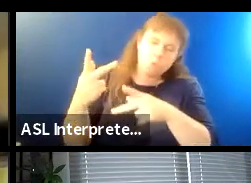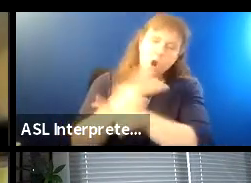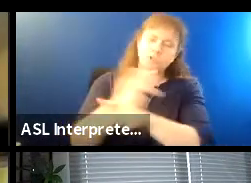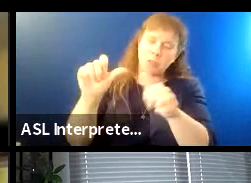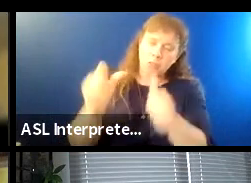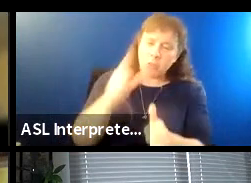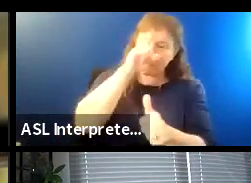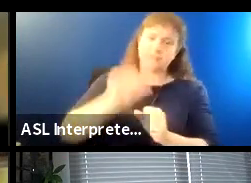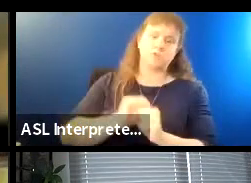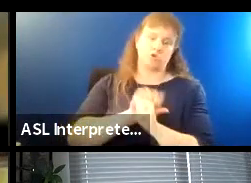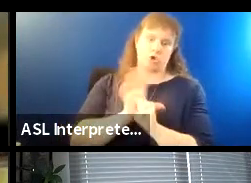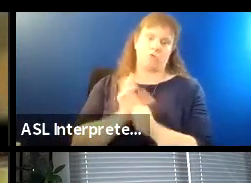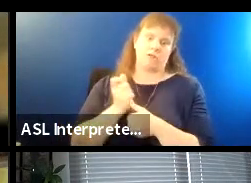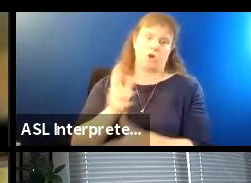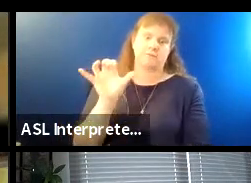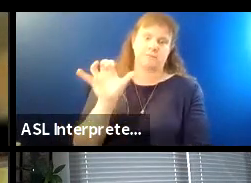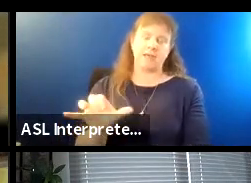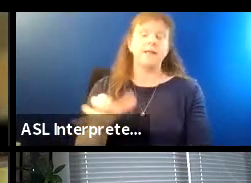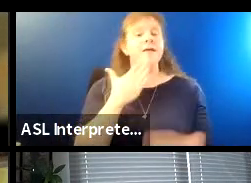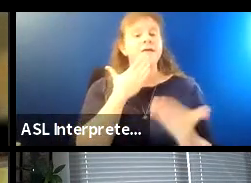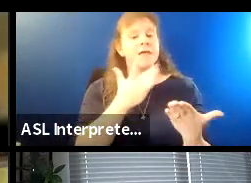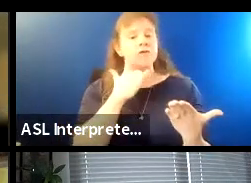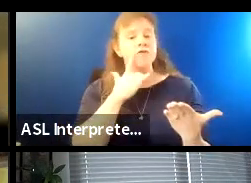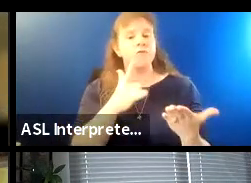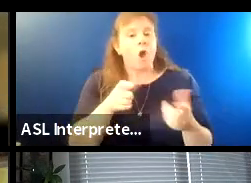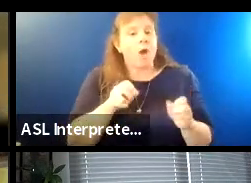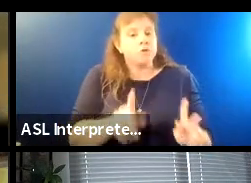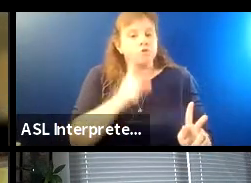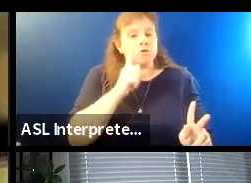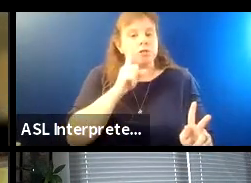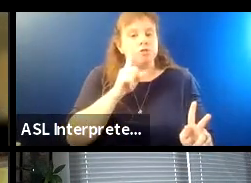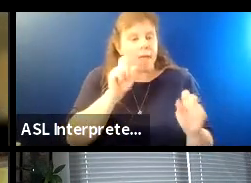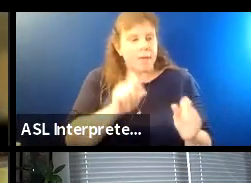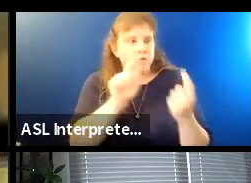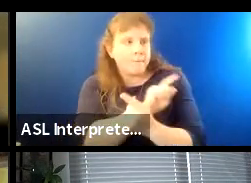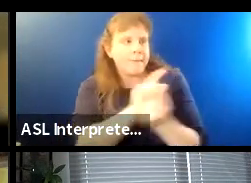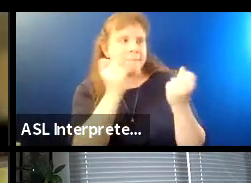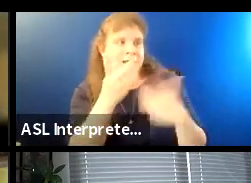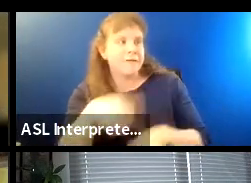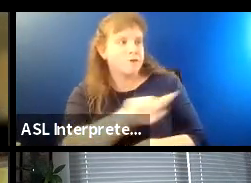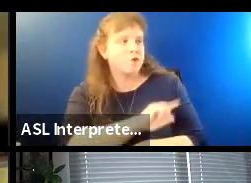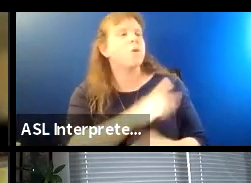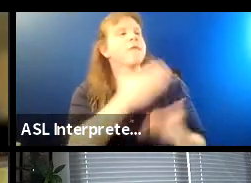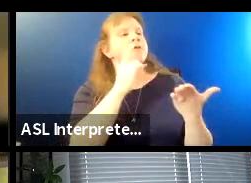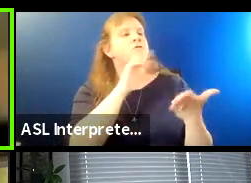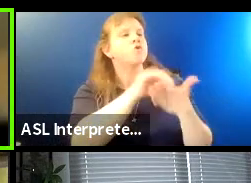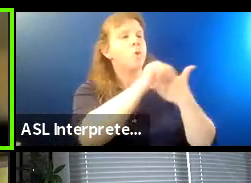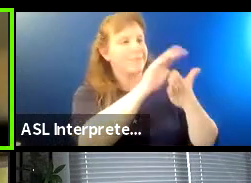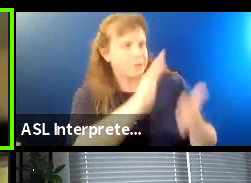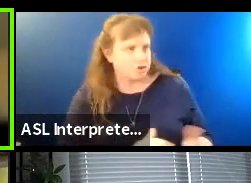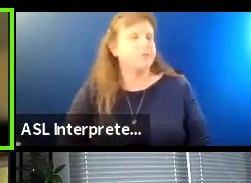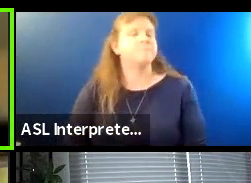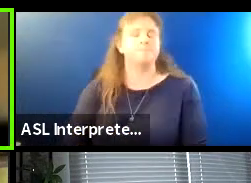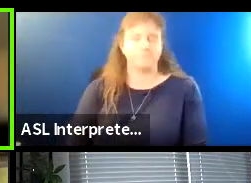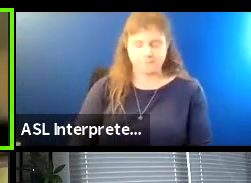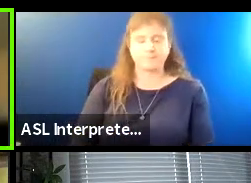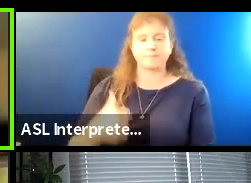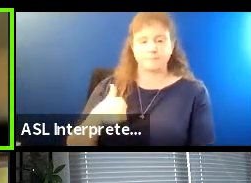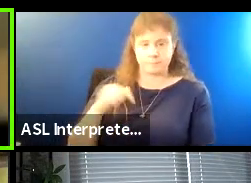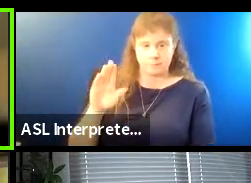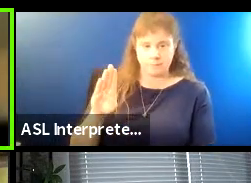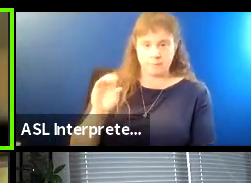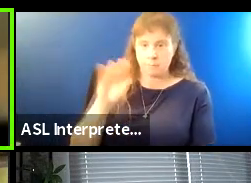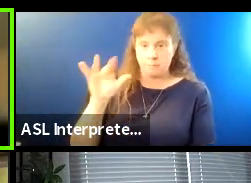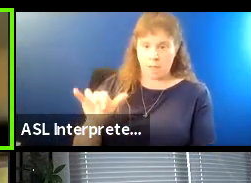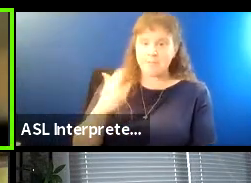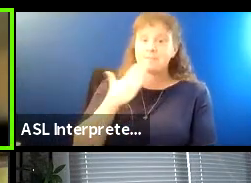our colleagues, getting to know many of you, and again, the leadership that was provided to this effort. Thank you so much. We're going to go on